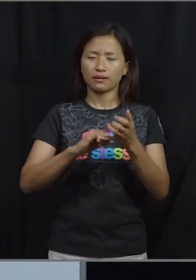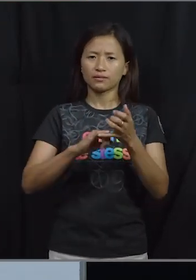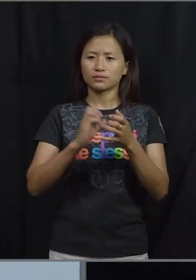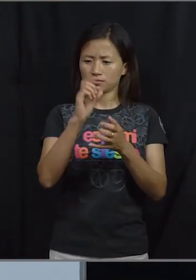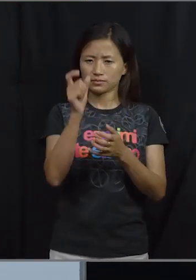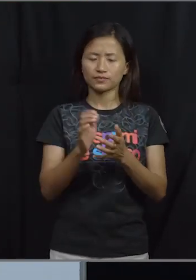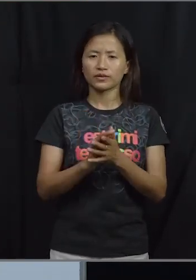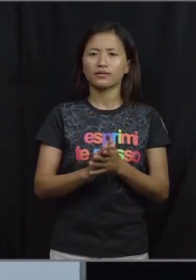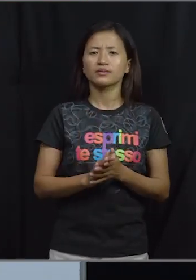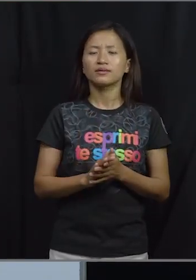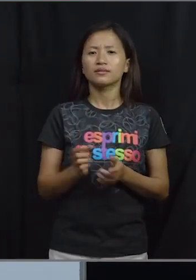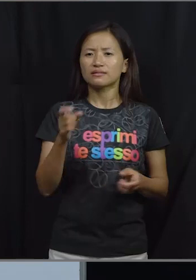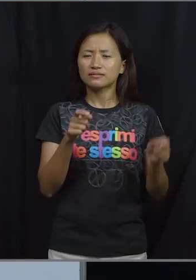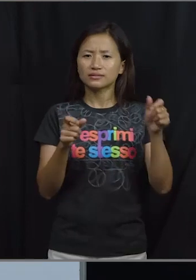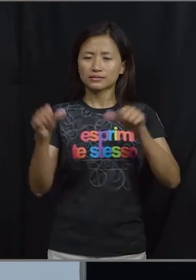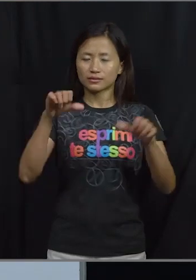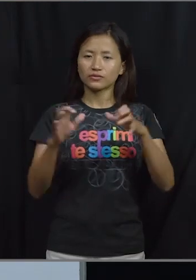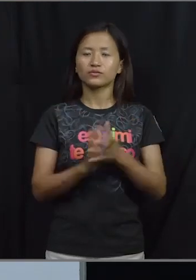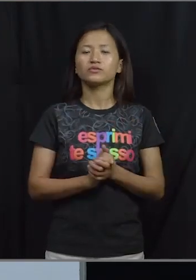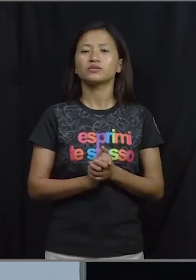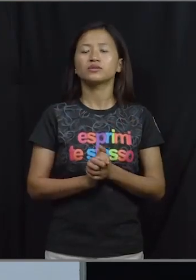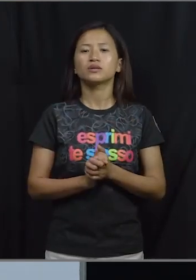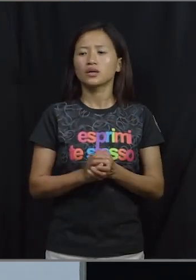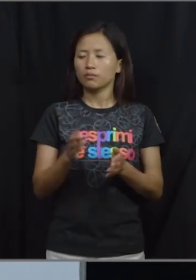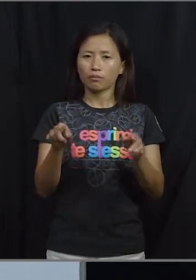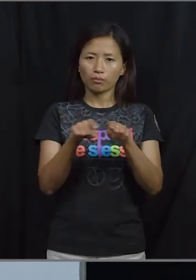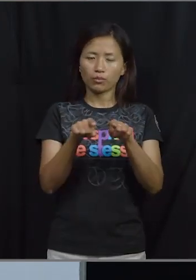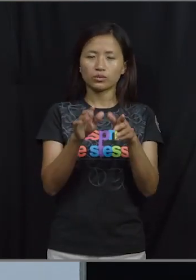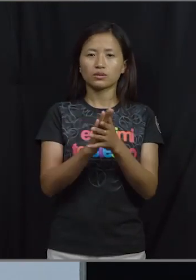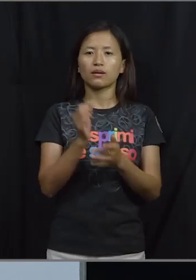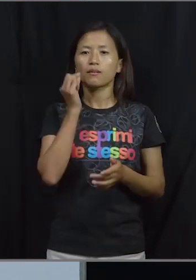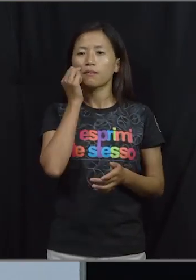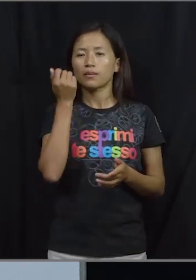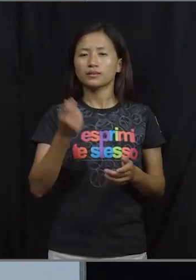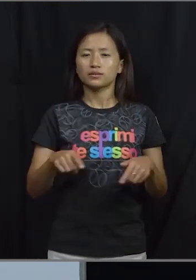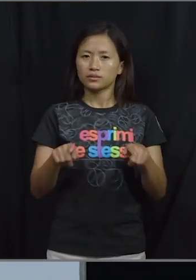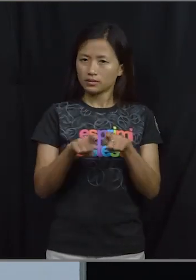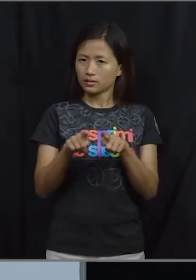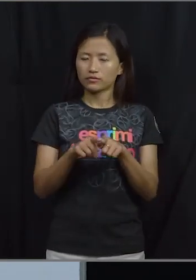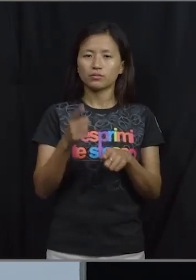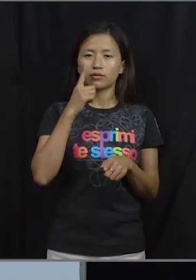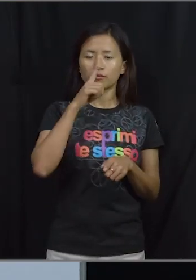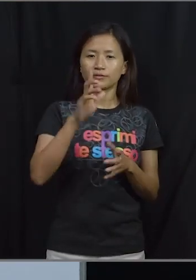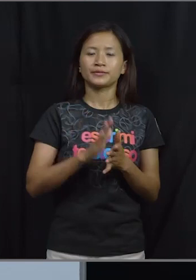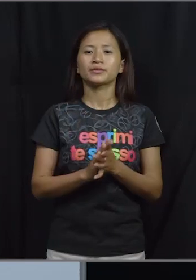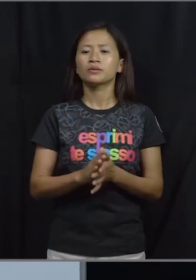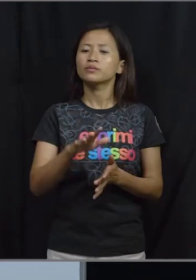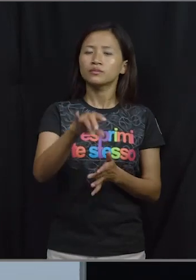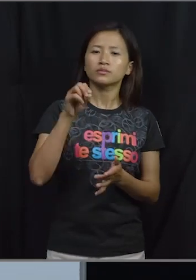said that from each of our parents, from both our mother and from our father,